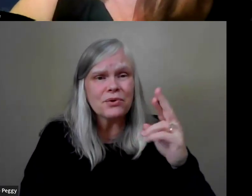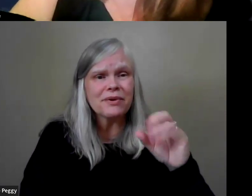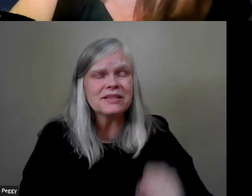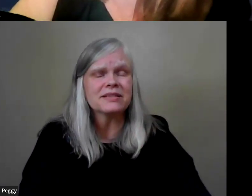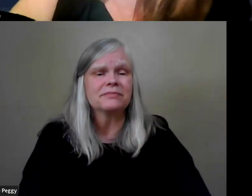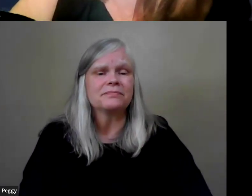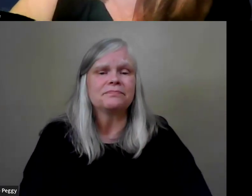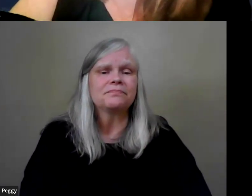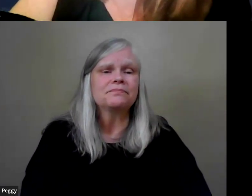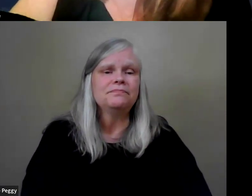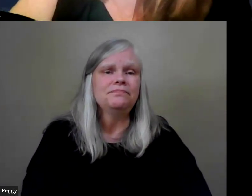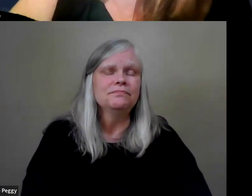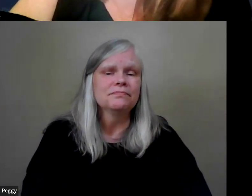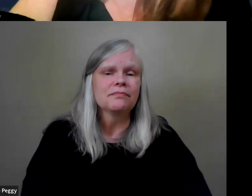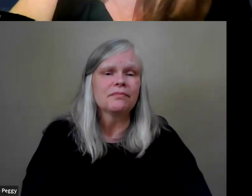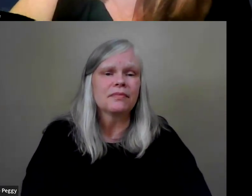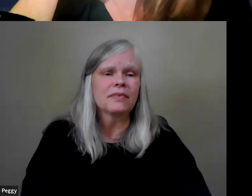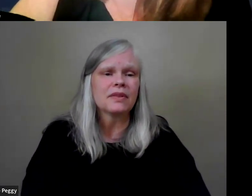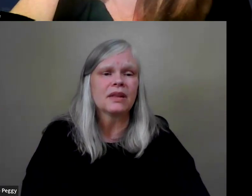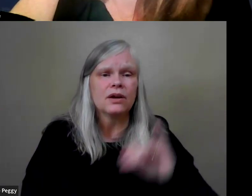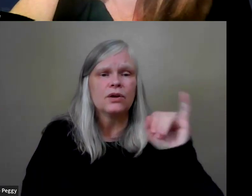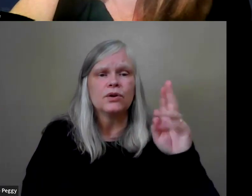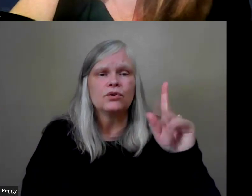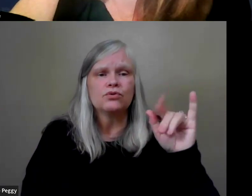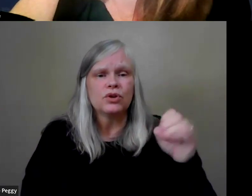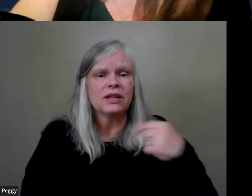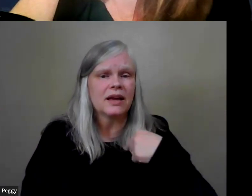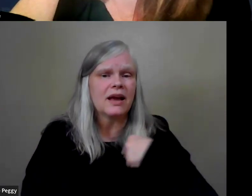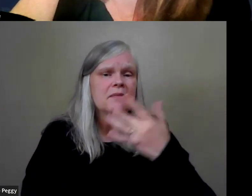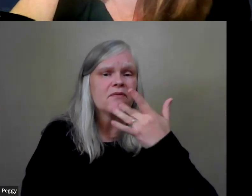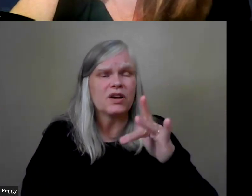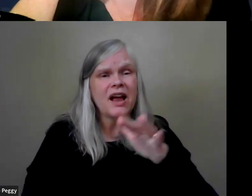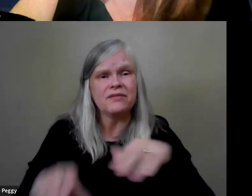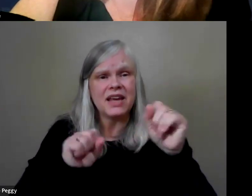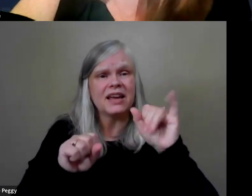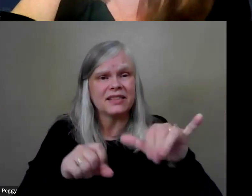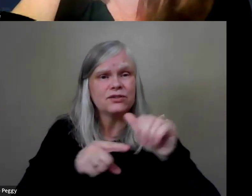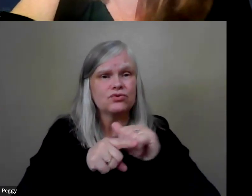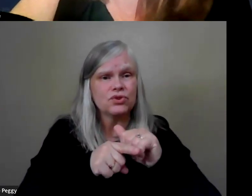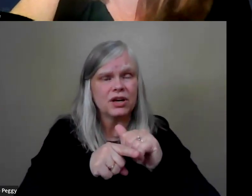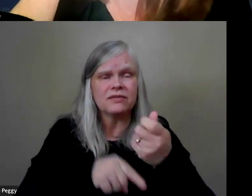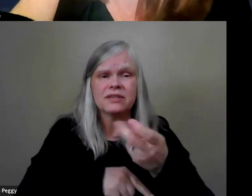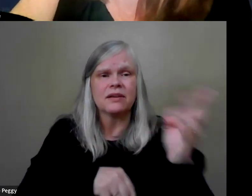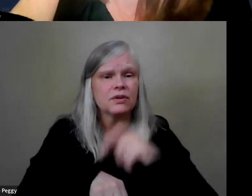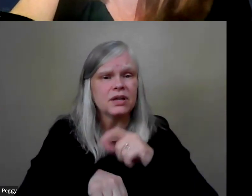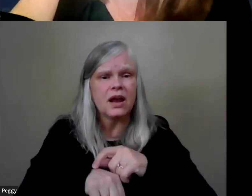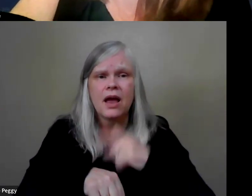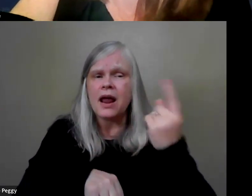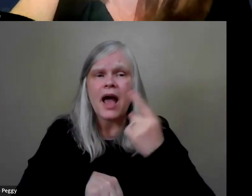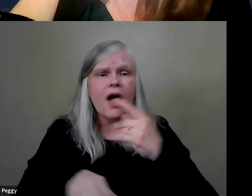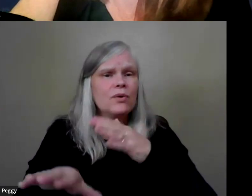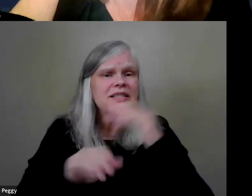Yeah. I've been fortunate. I've taken this training several times and always take